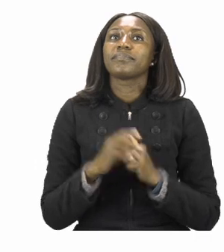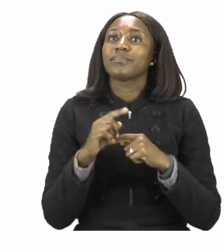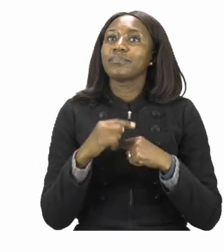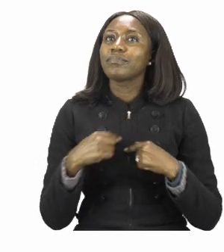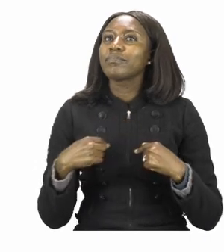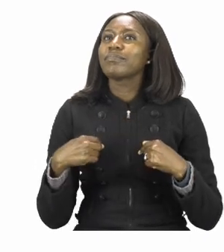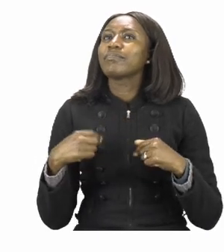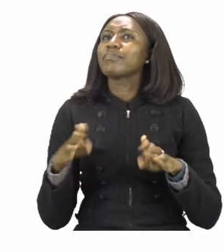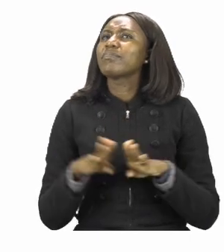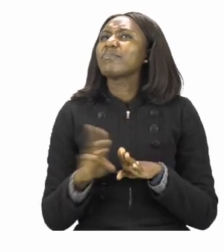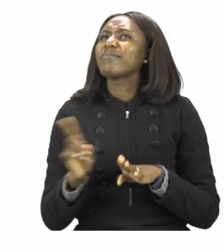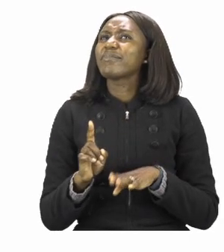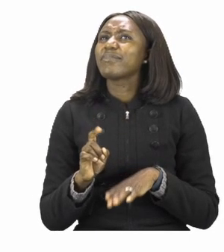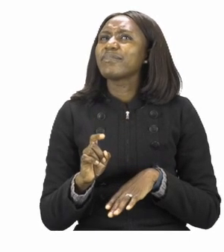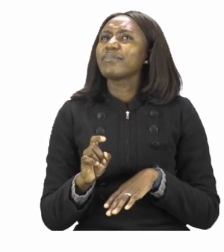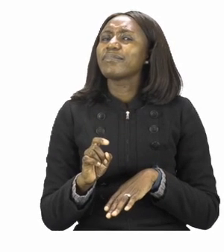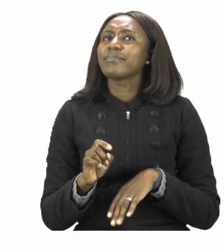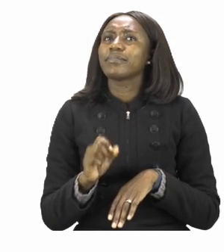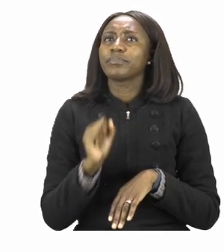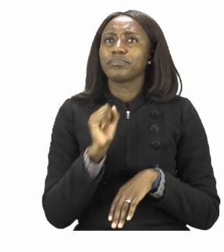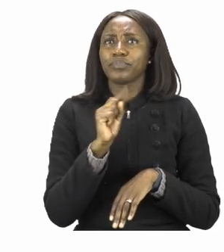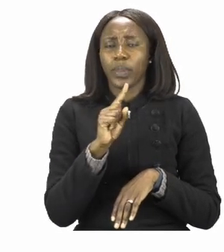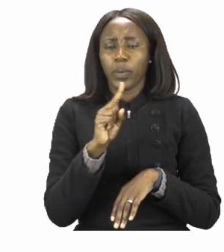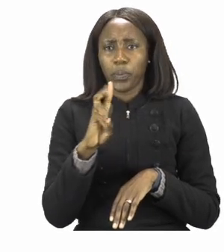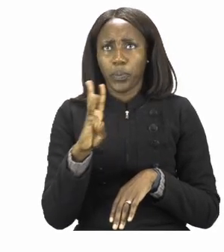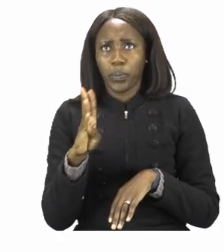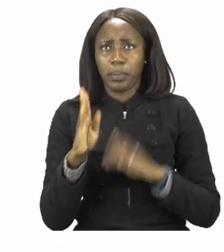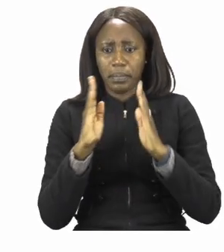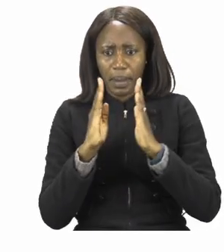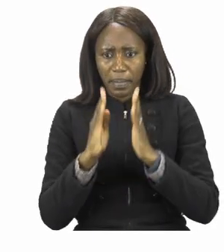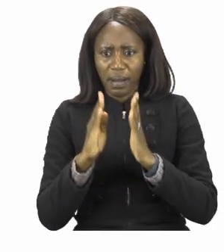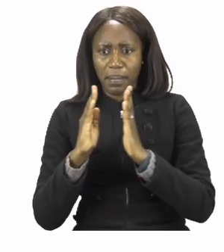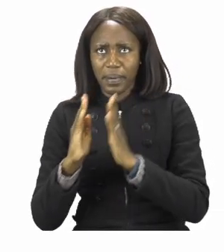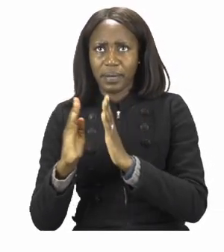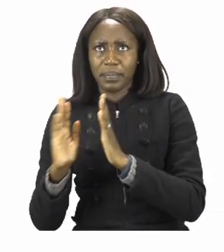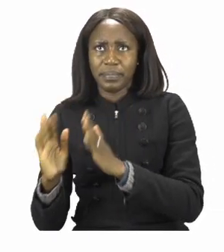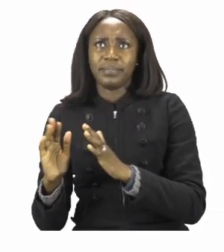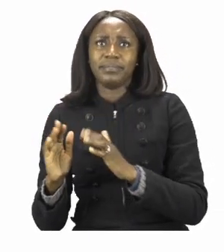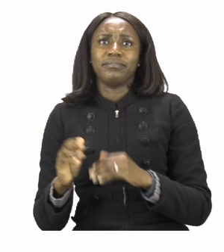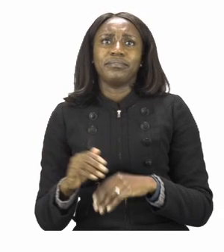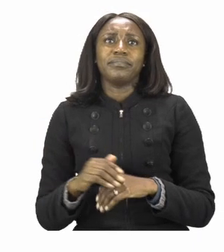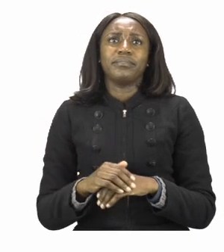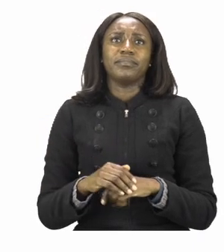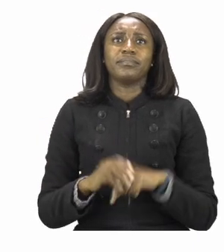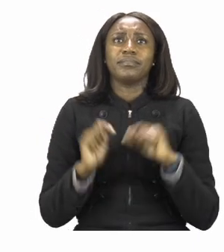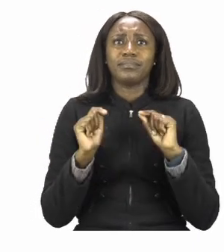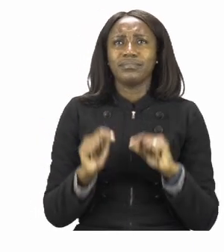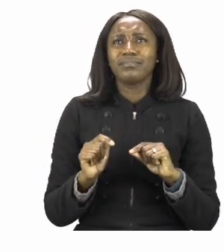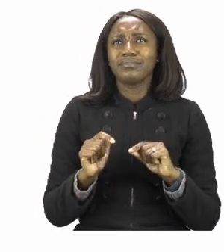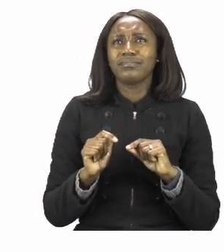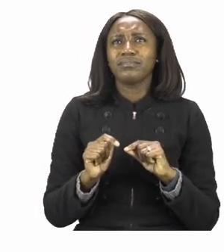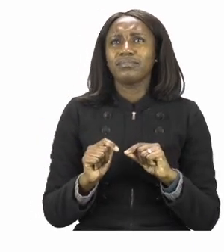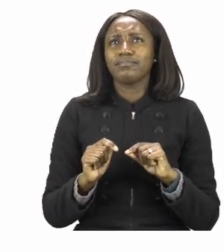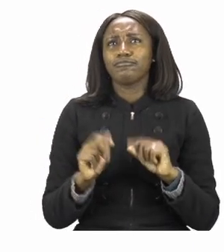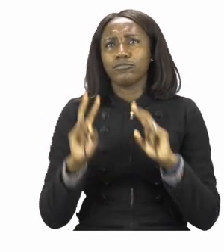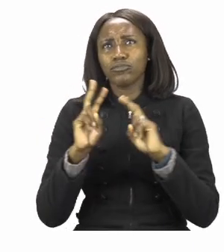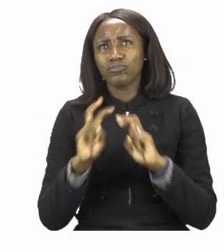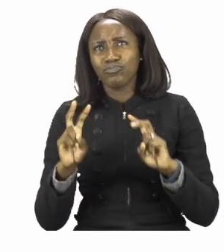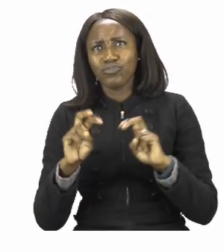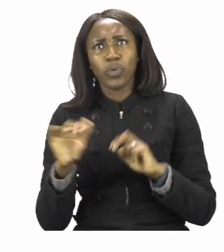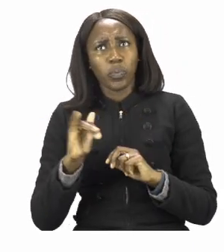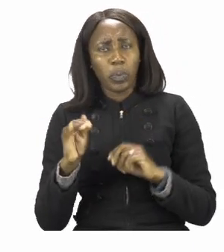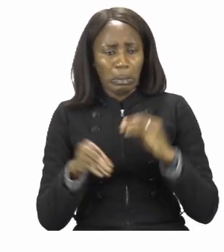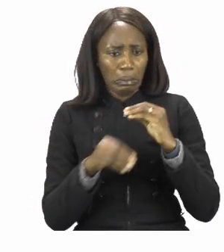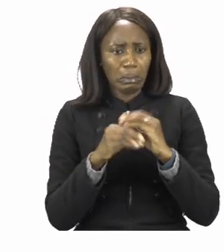to be doing number patterns. Now, it's going to be our job to look for the number patterns and